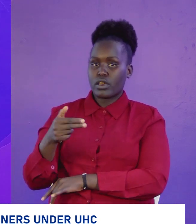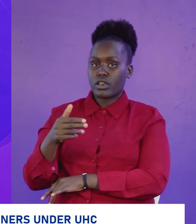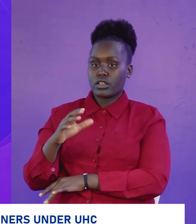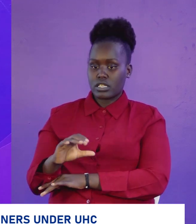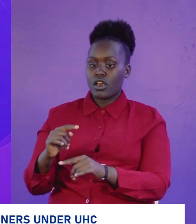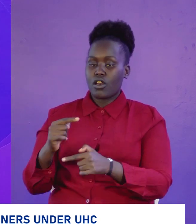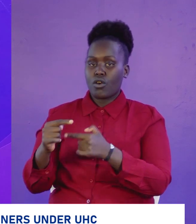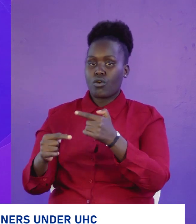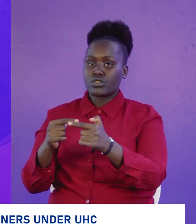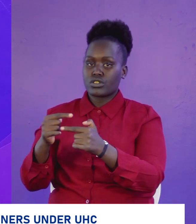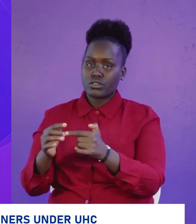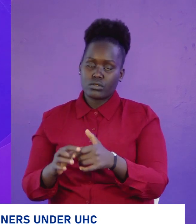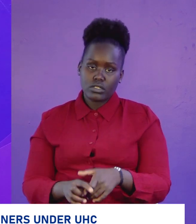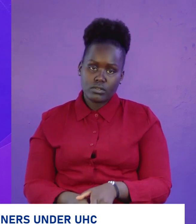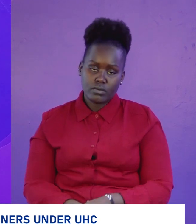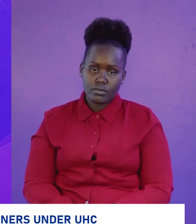shape.